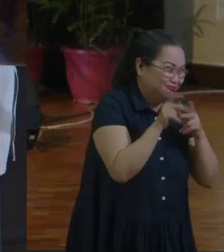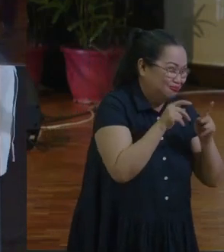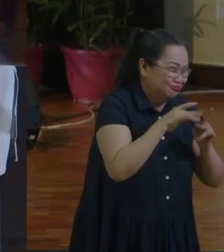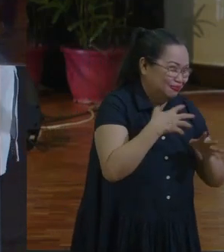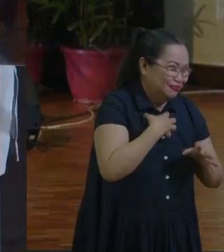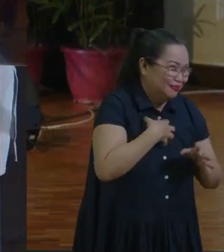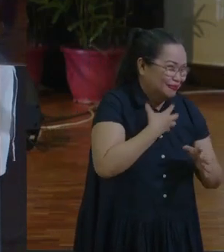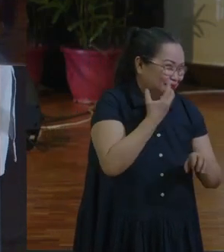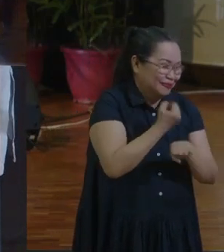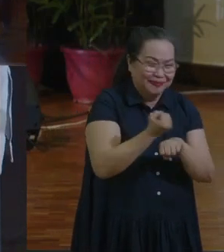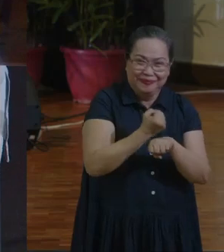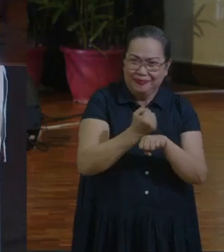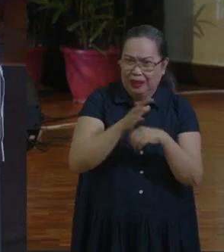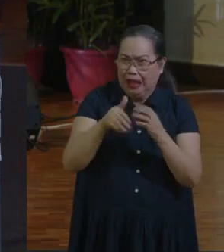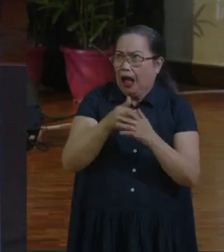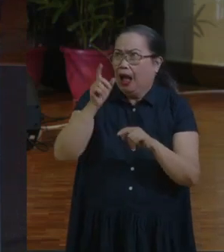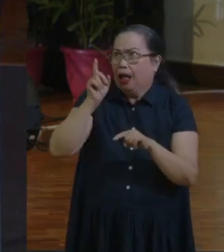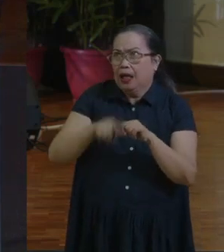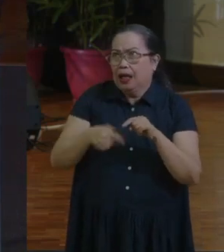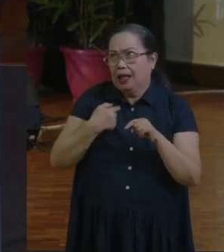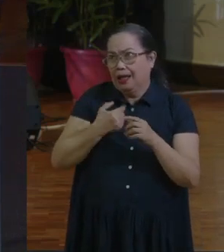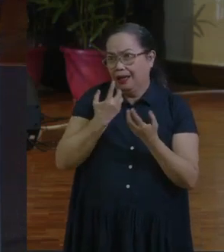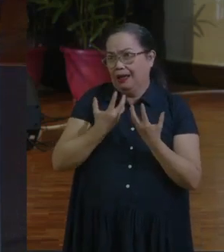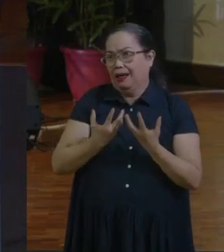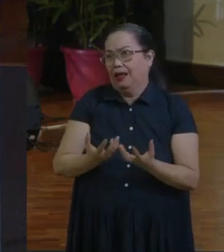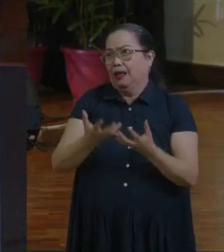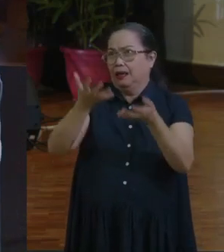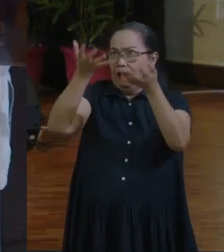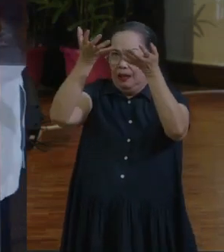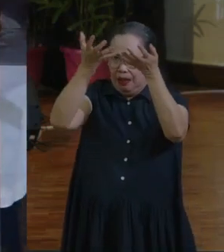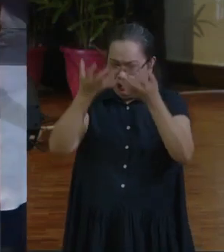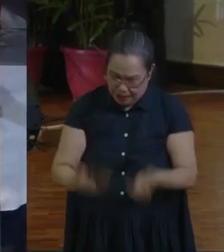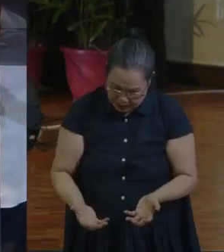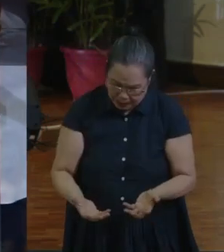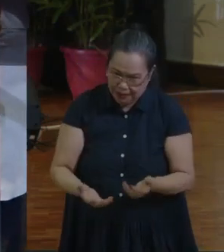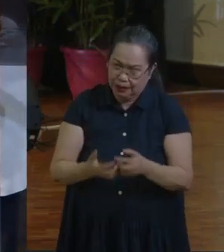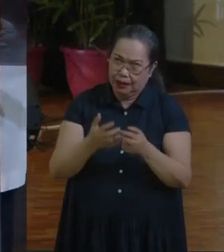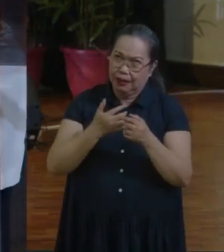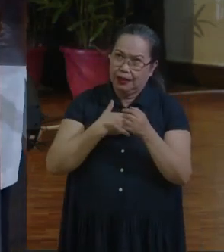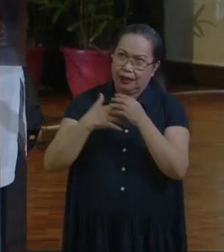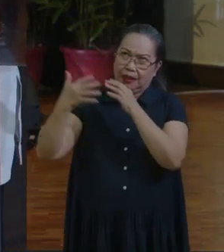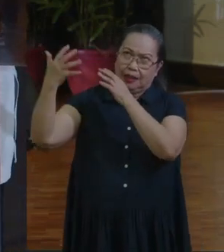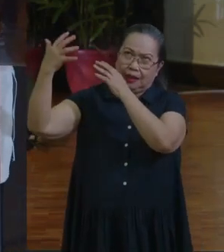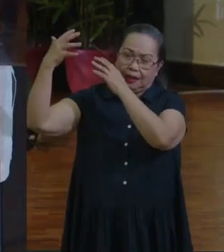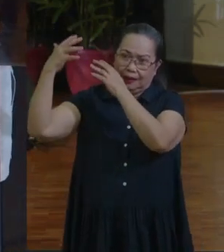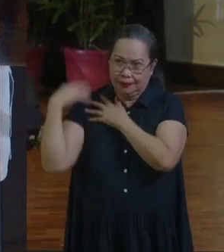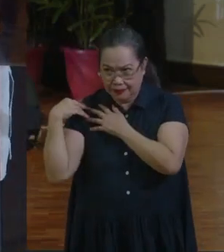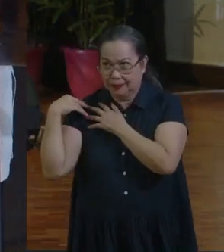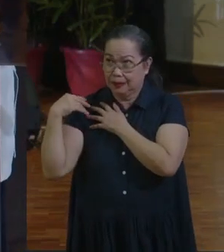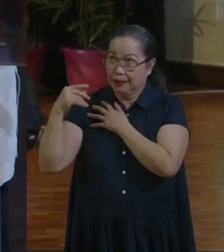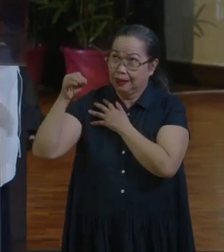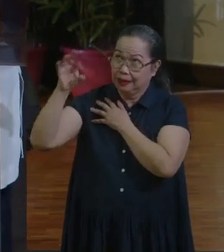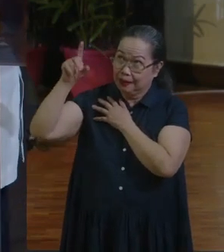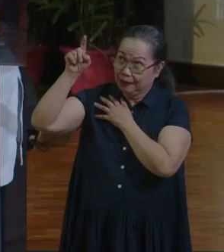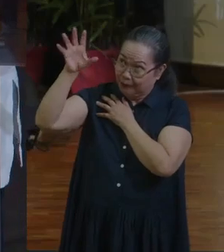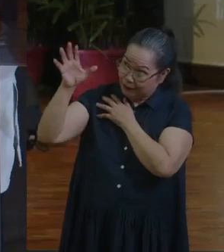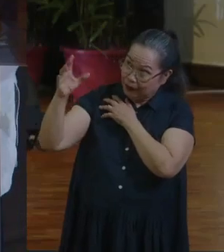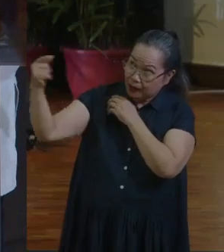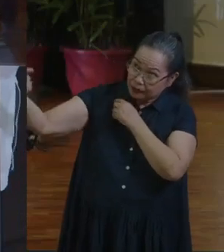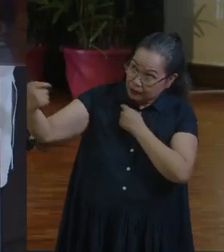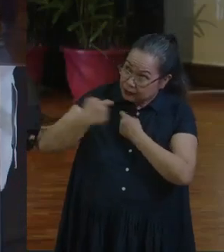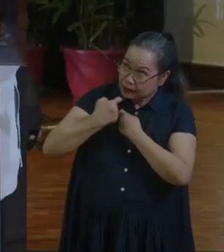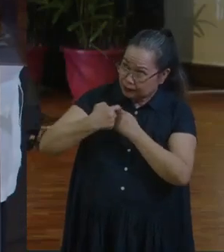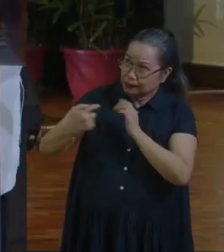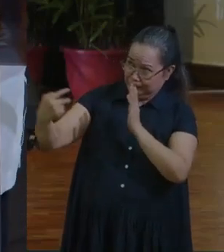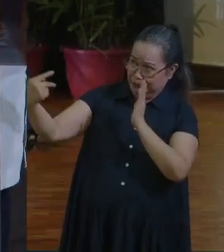"I am not able to carry all these people alone. The burden is too heavy for me. If you will treat me like this,